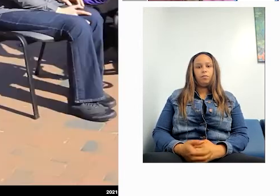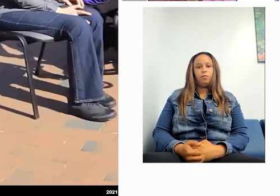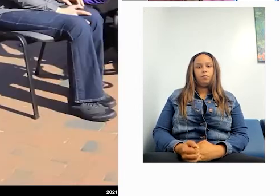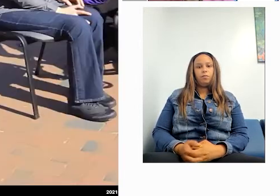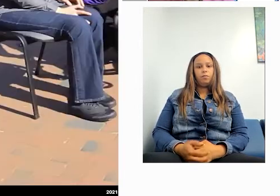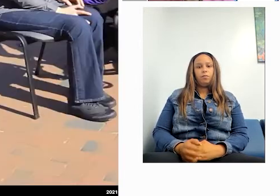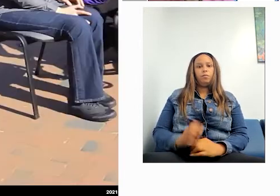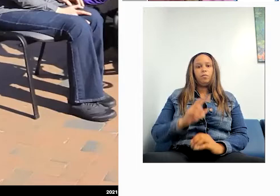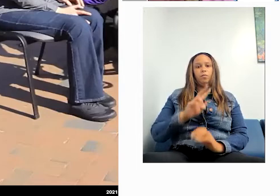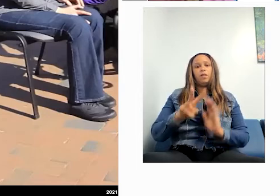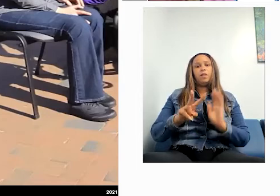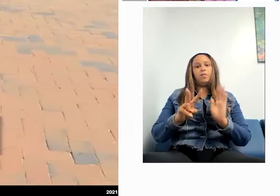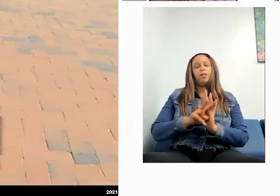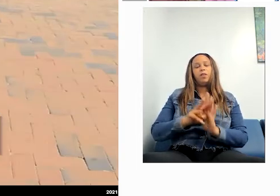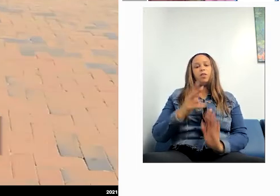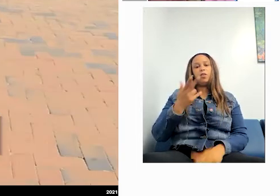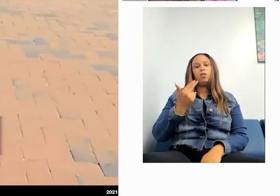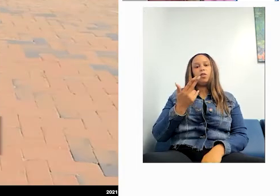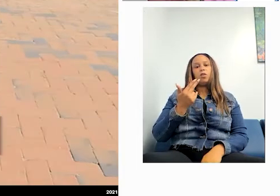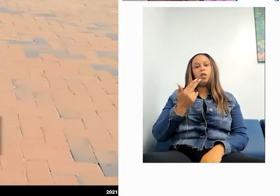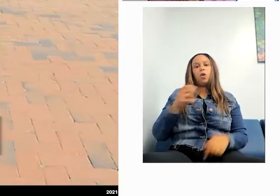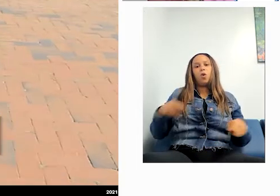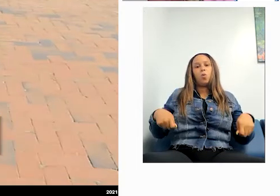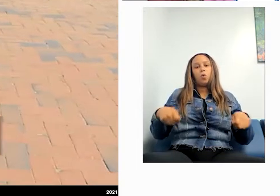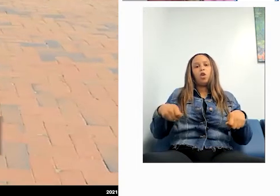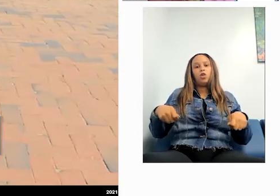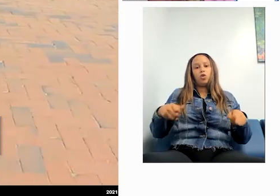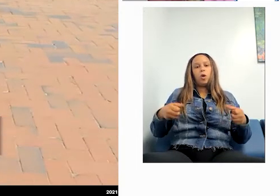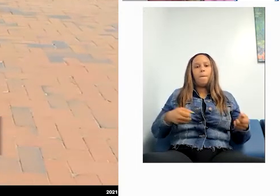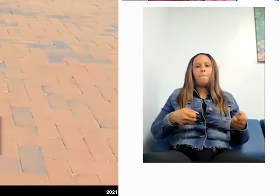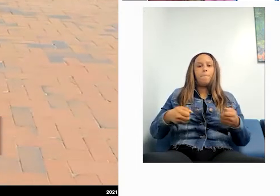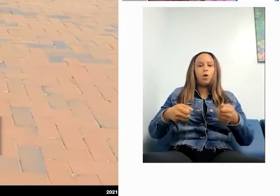Video 13, Wheelchair Pushing, Wheelchair Design.